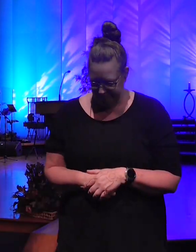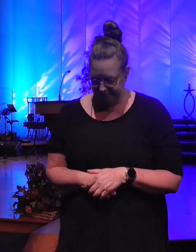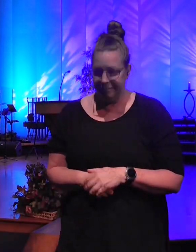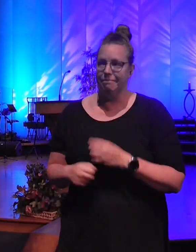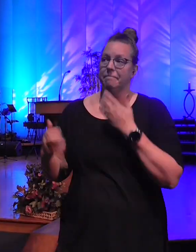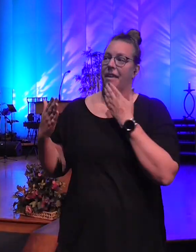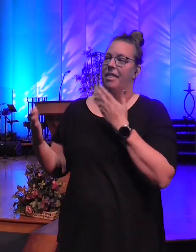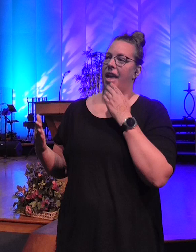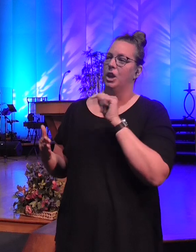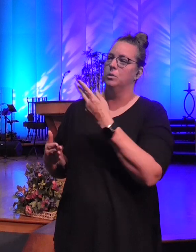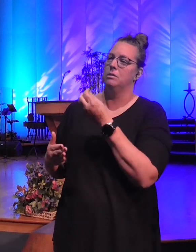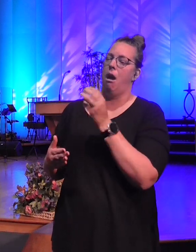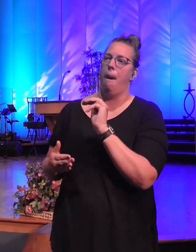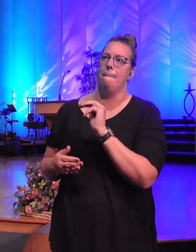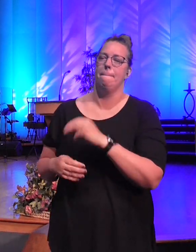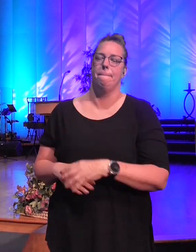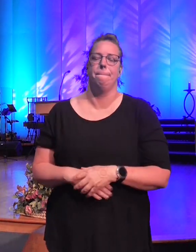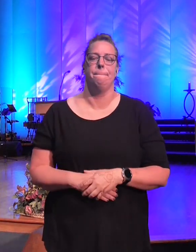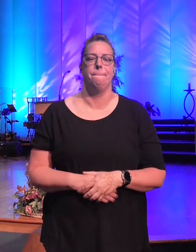Thank you, Tom.